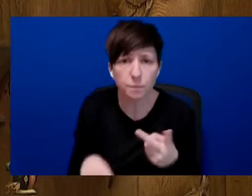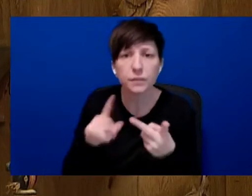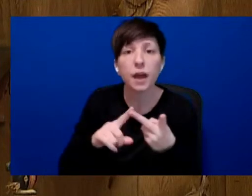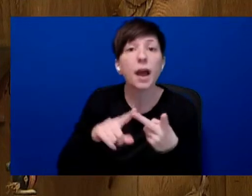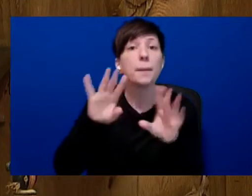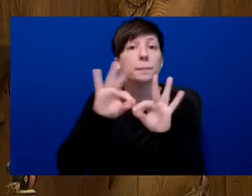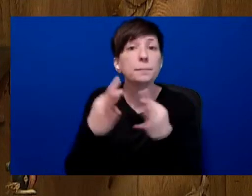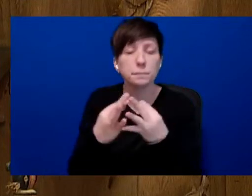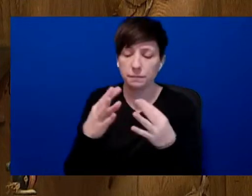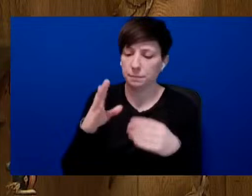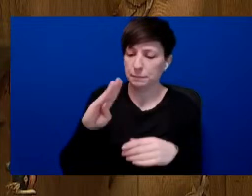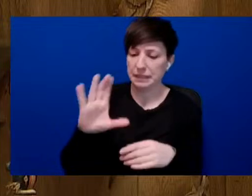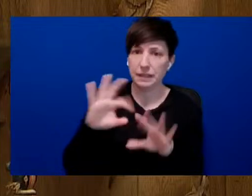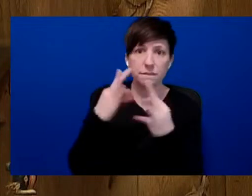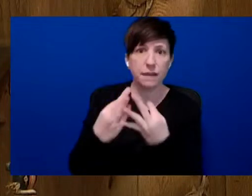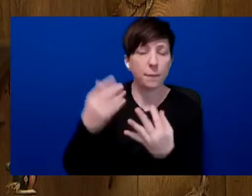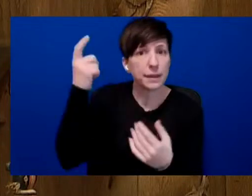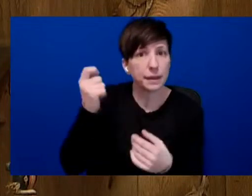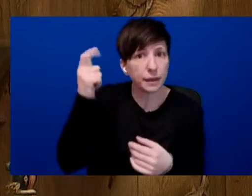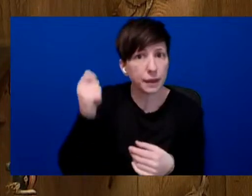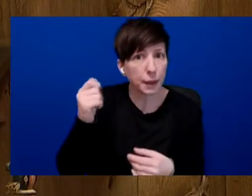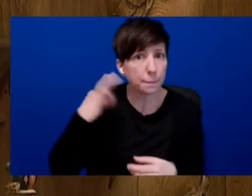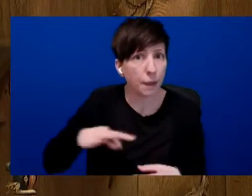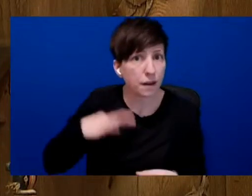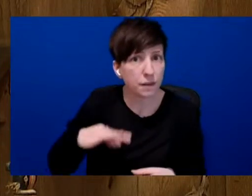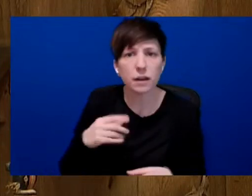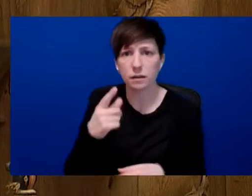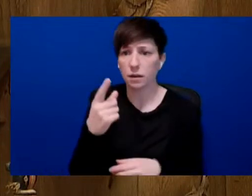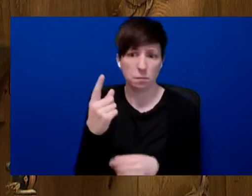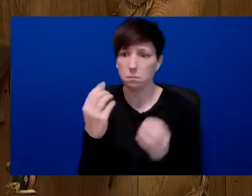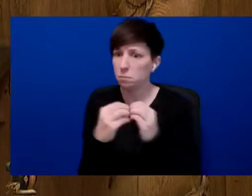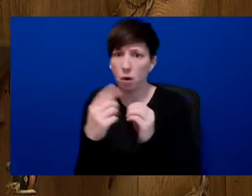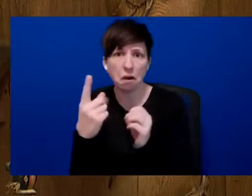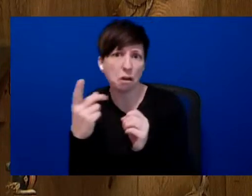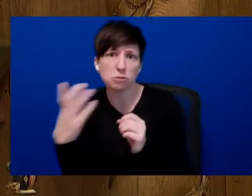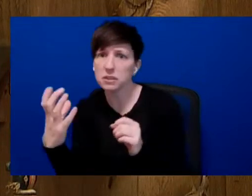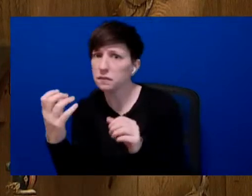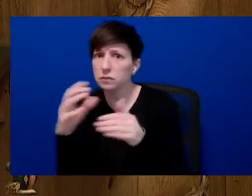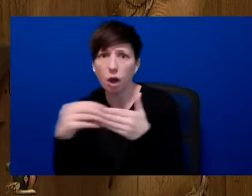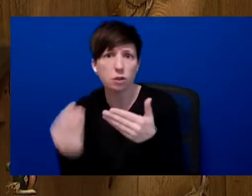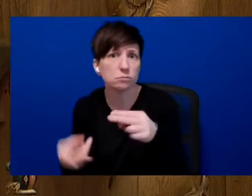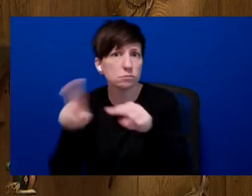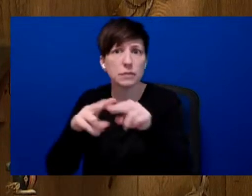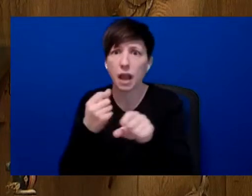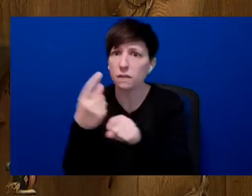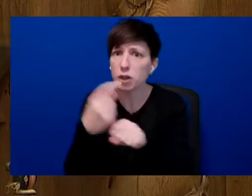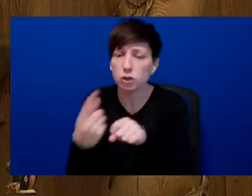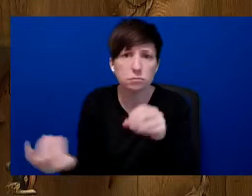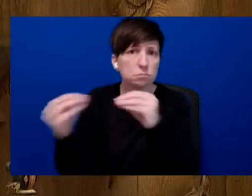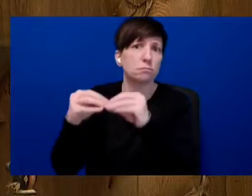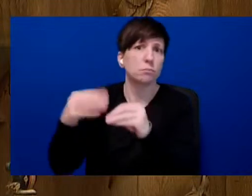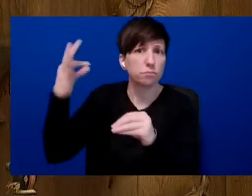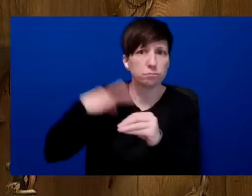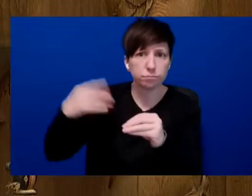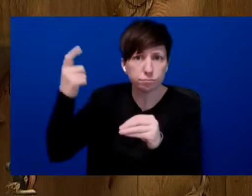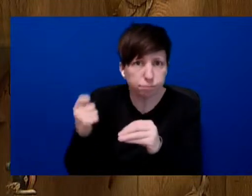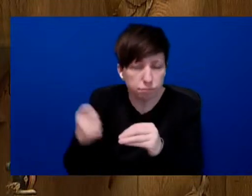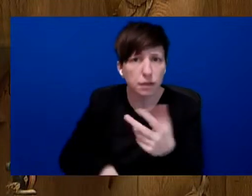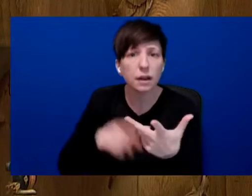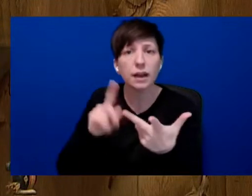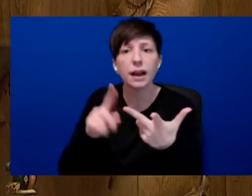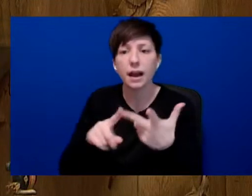now qualify for hundreds of dollars more per year. And an enhanced climate action tax credit is putting as much